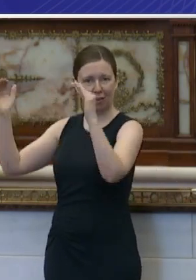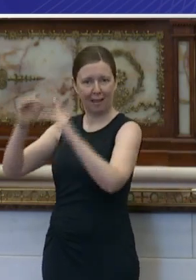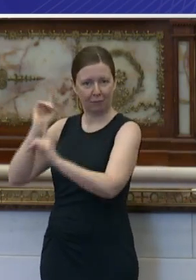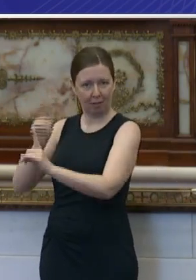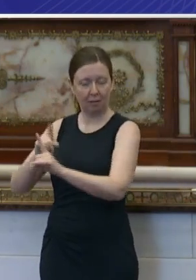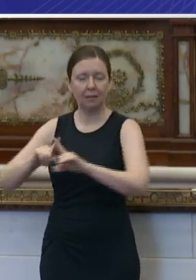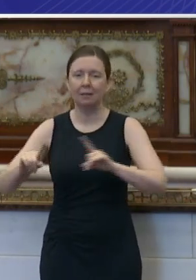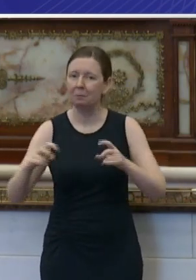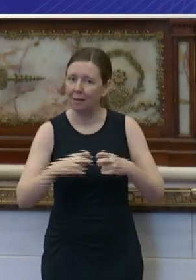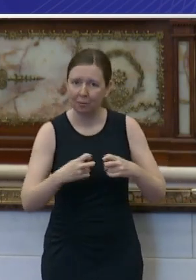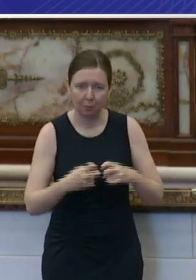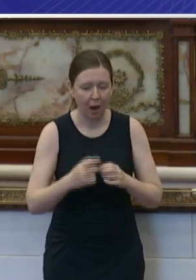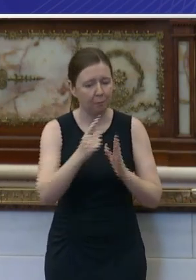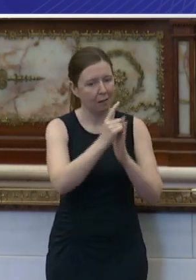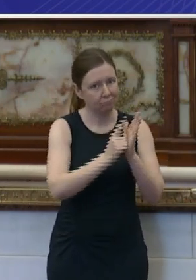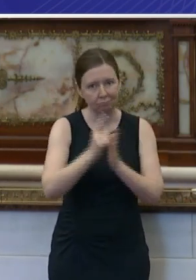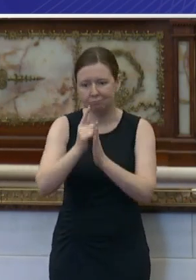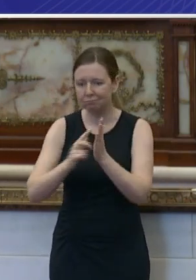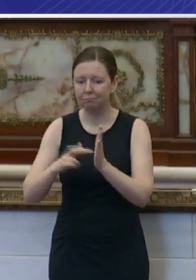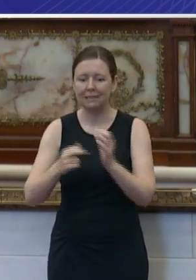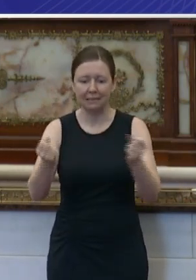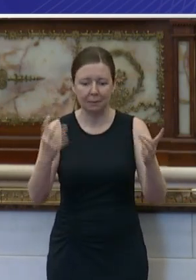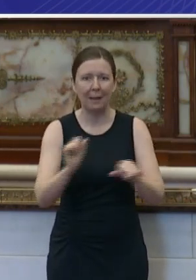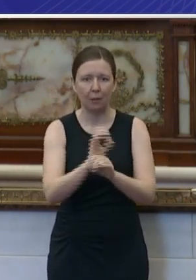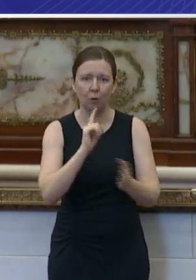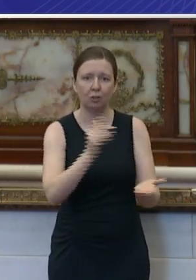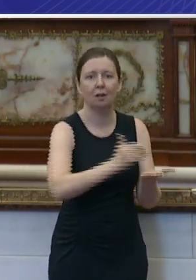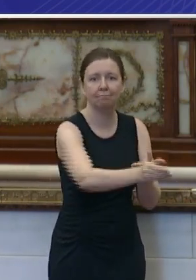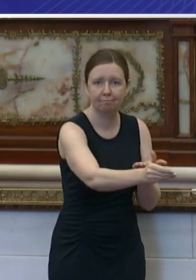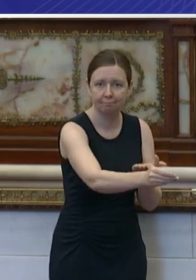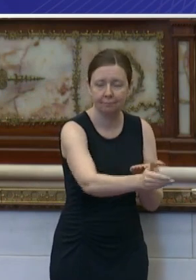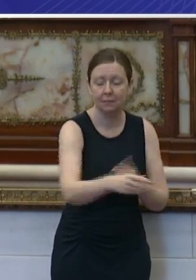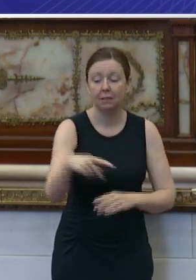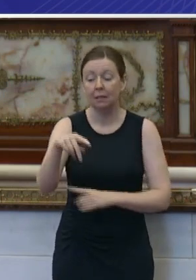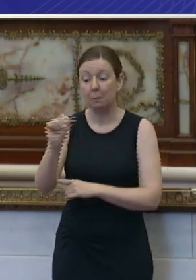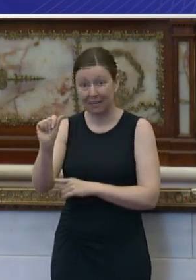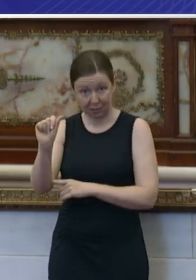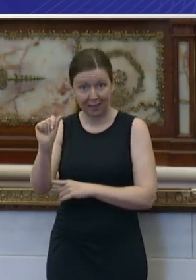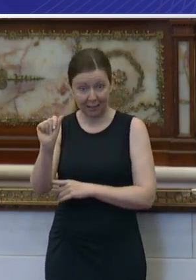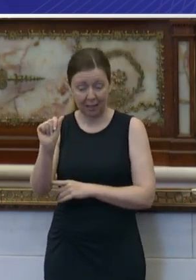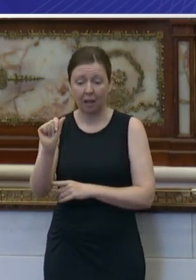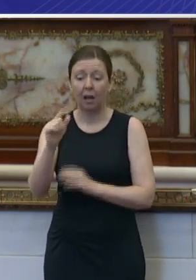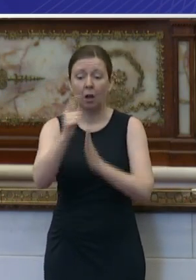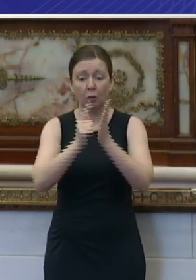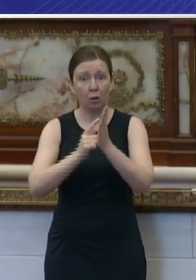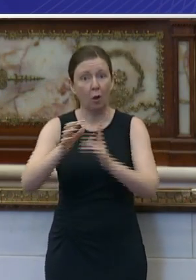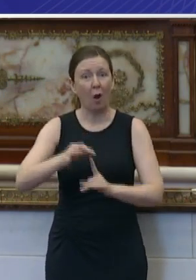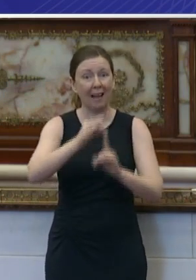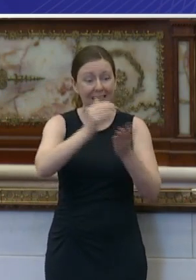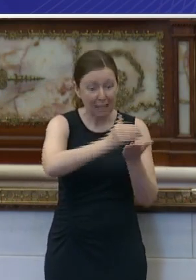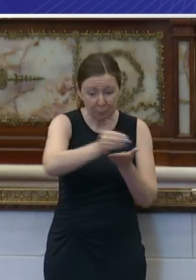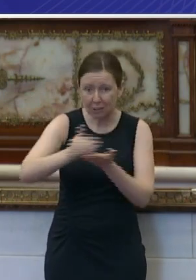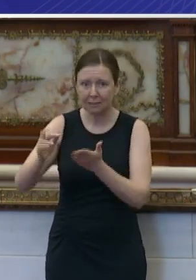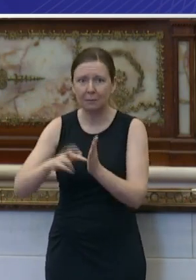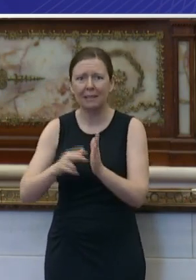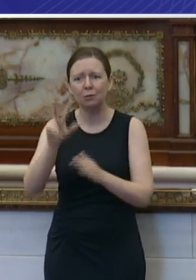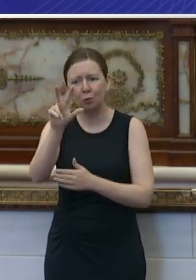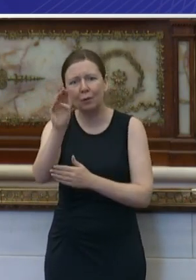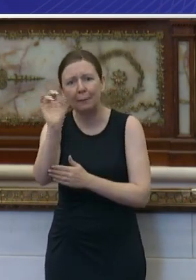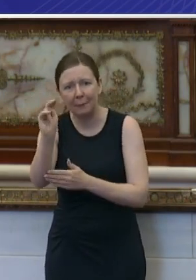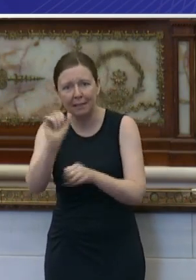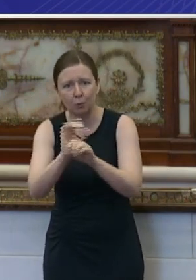problem is that this legislation leaves many workers out. In Pennsylvania alone, the law exemptions could leave out 3